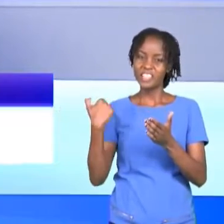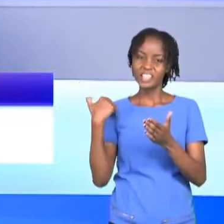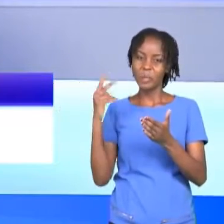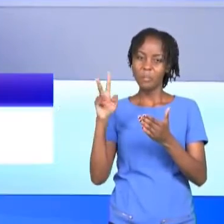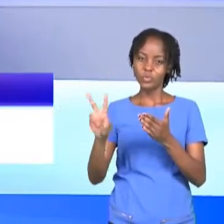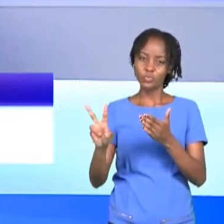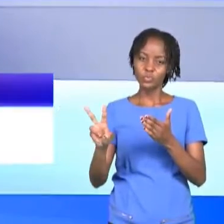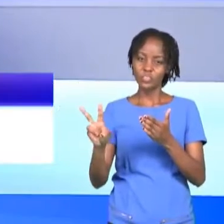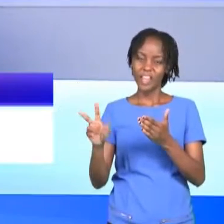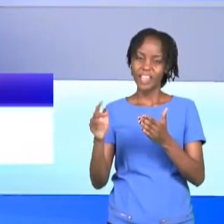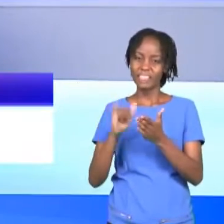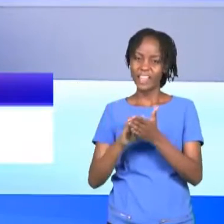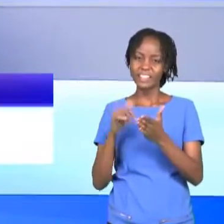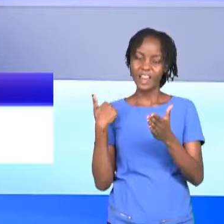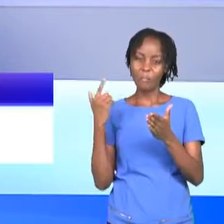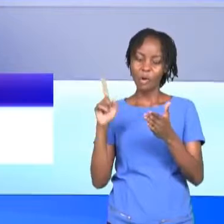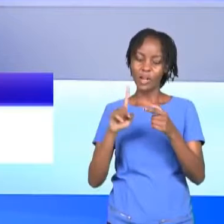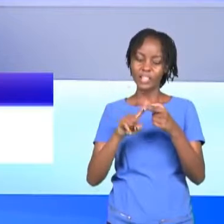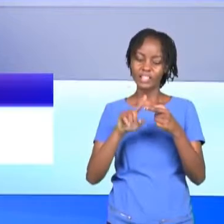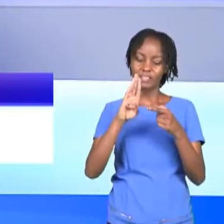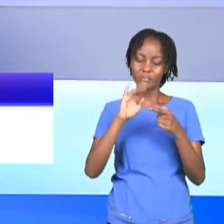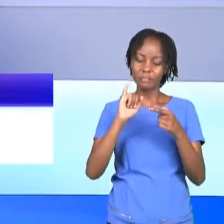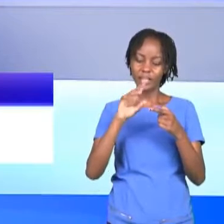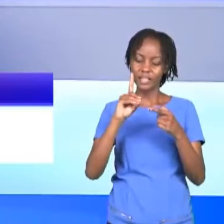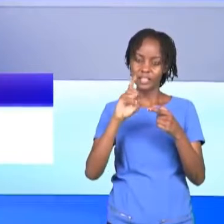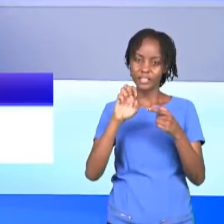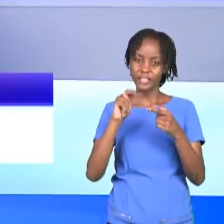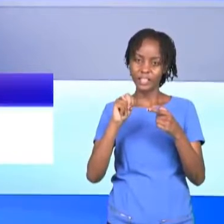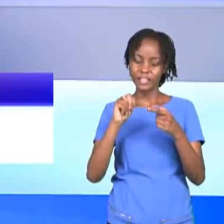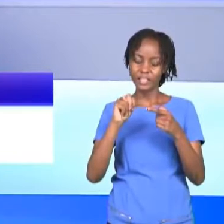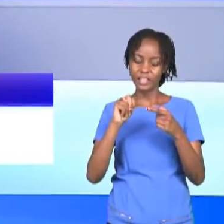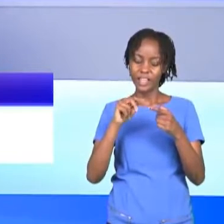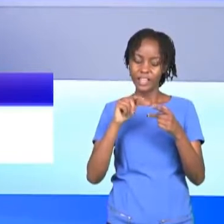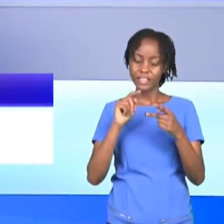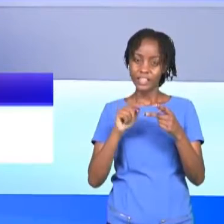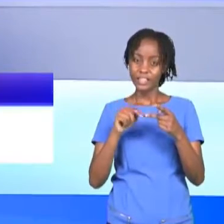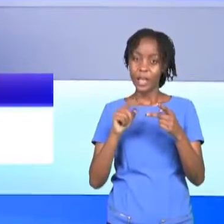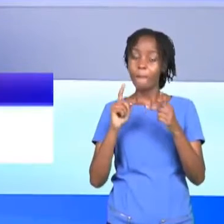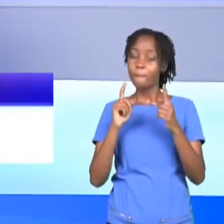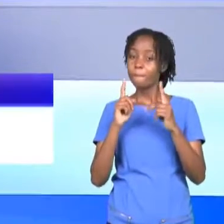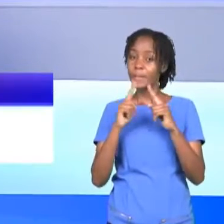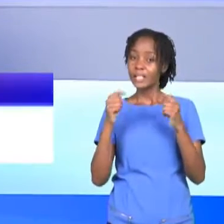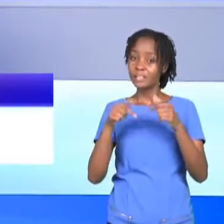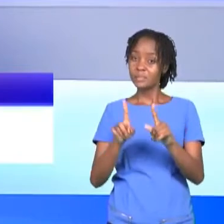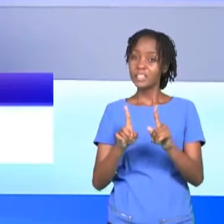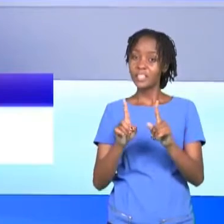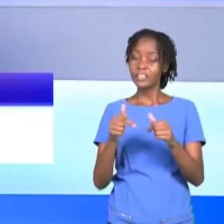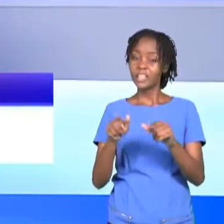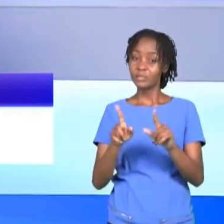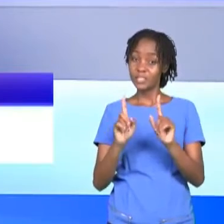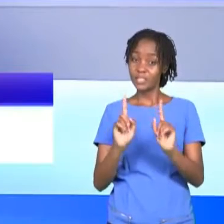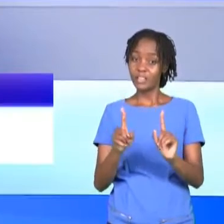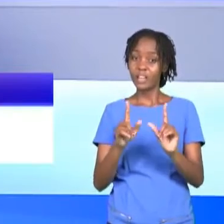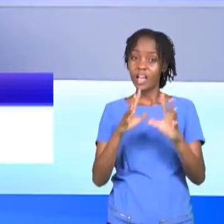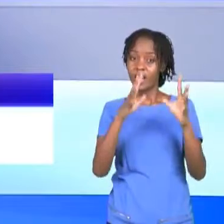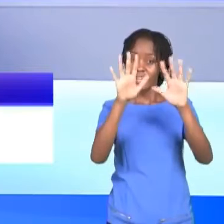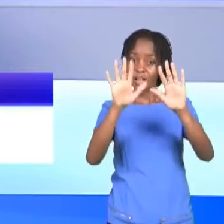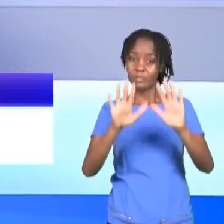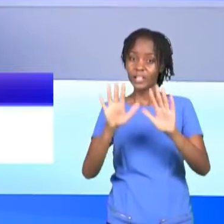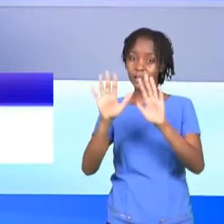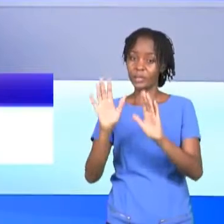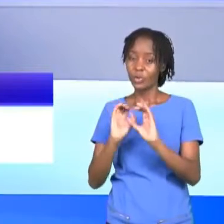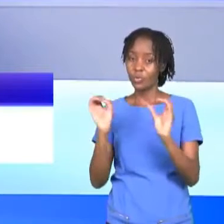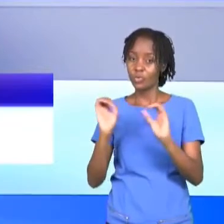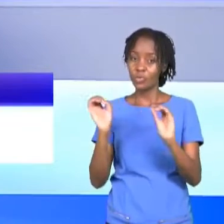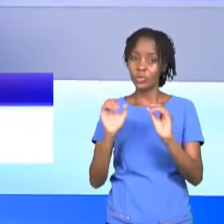Biden in all states. Deprived of his campaign trail for 10 days by COVID-19, President Donald Trump took center stage again on Monday in